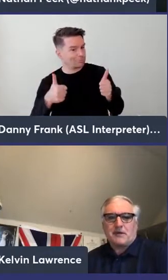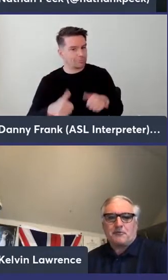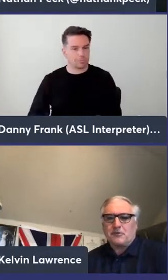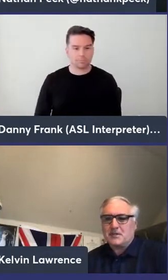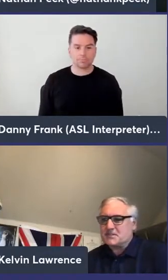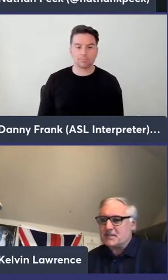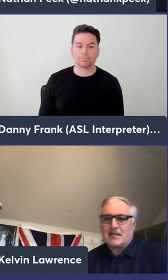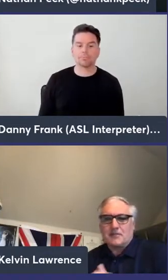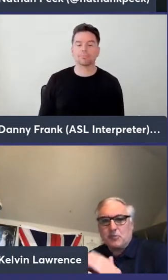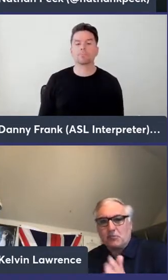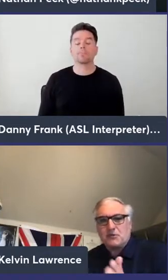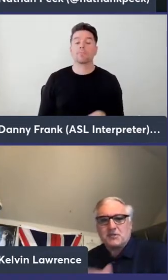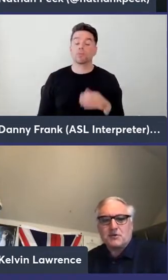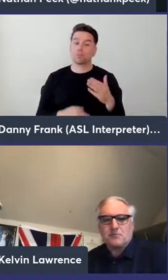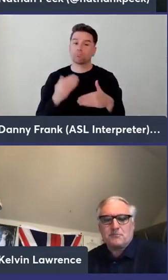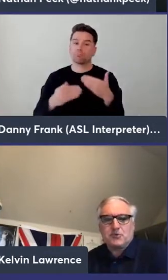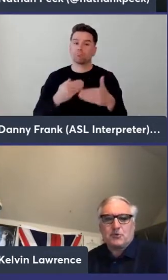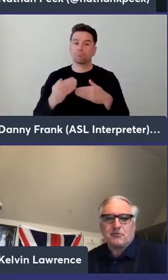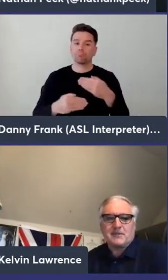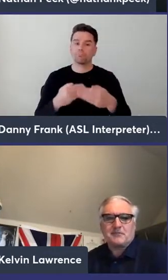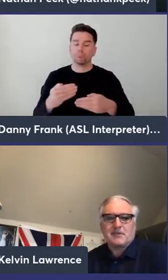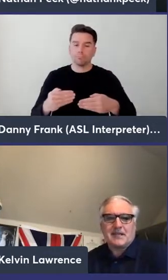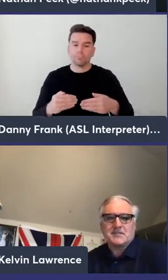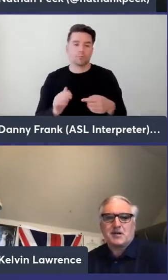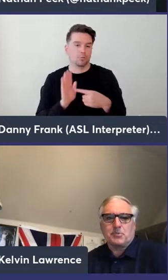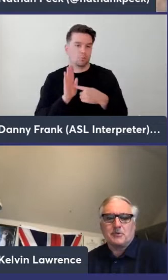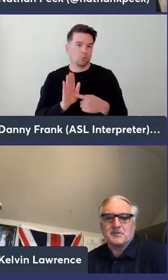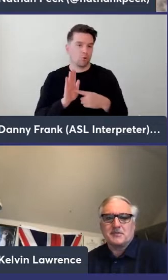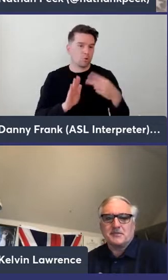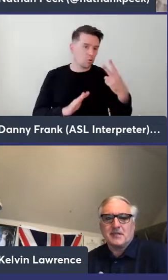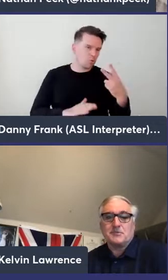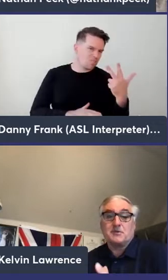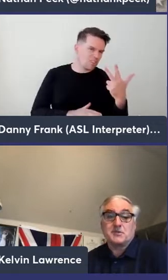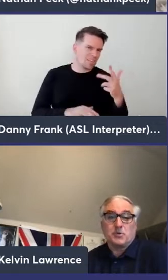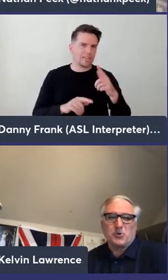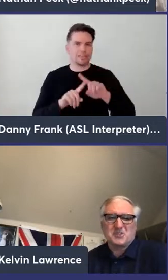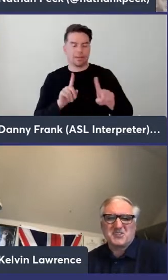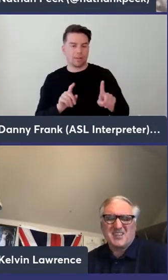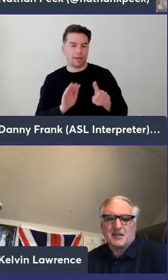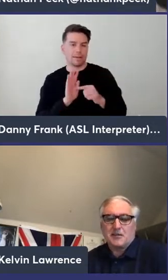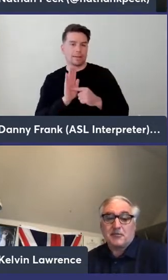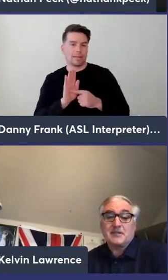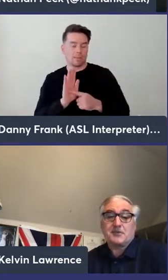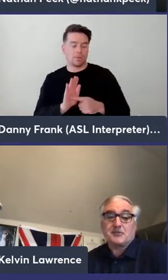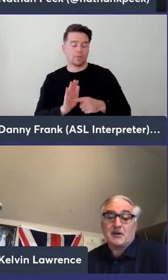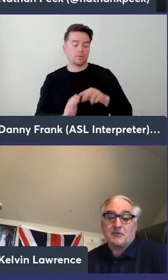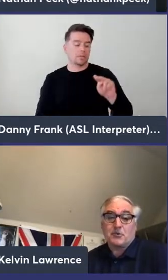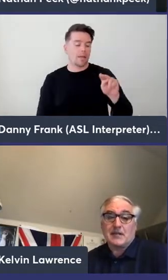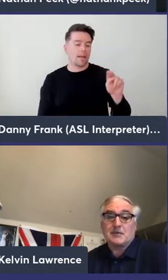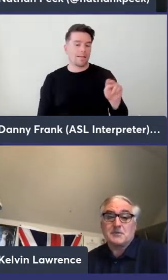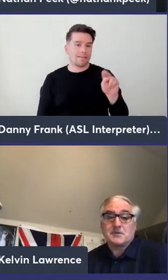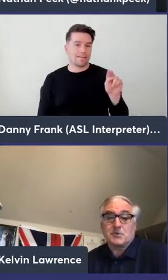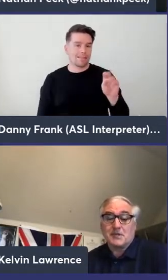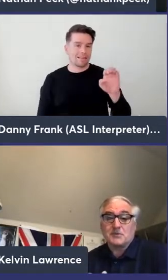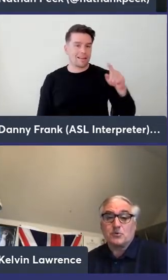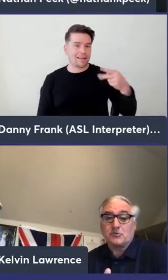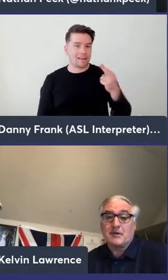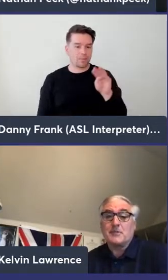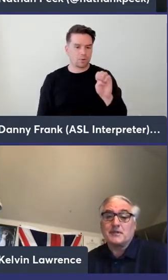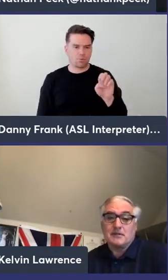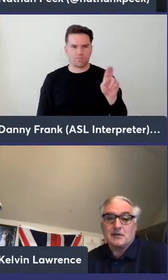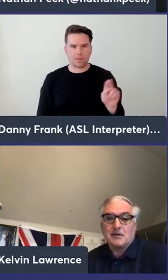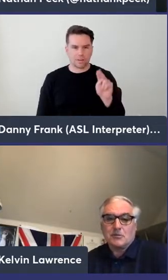As we go through this, Nathan, we'll show 2 or 3 different examples, and Neptune supports 3 different graph query languages. One is